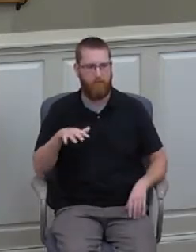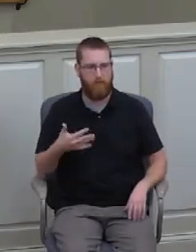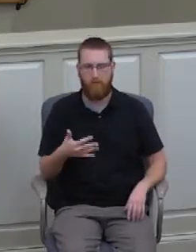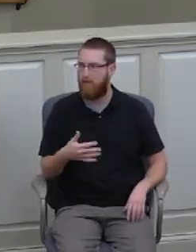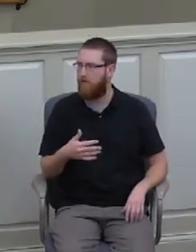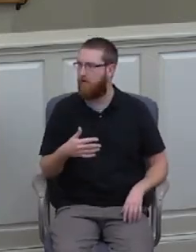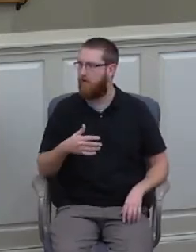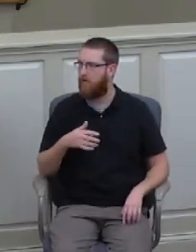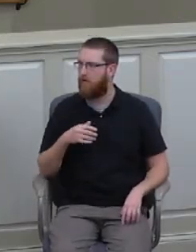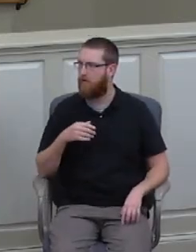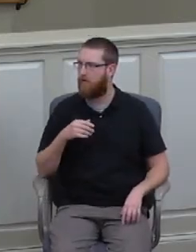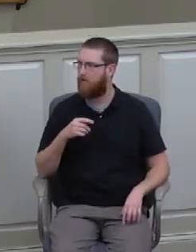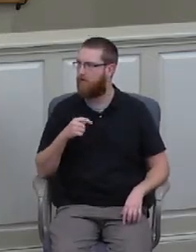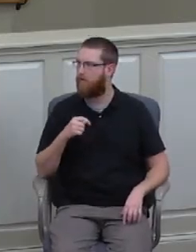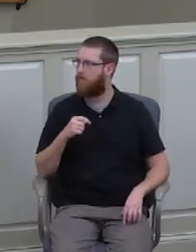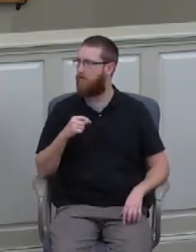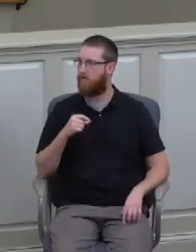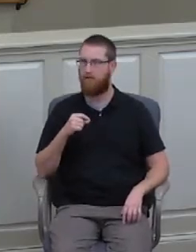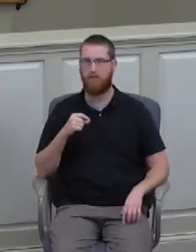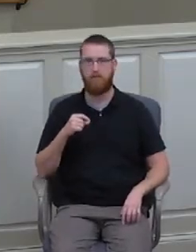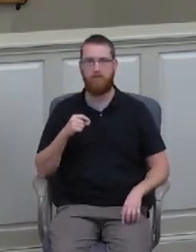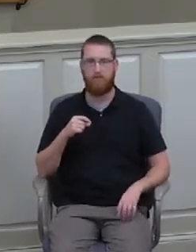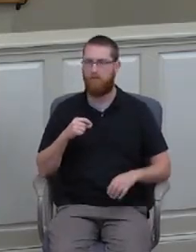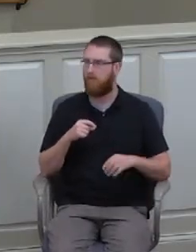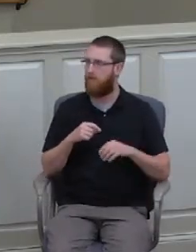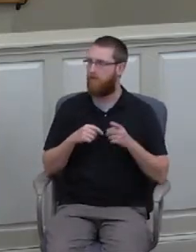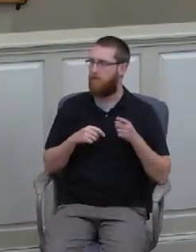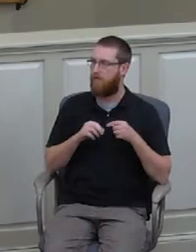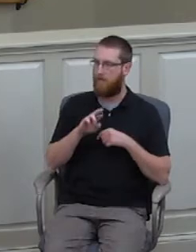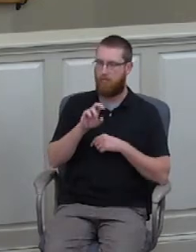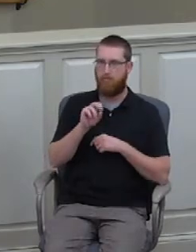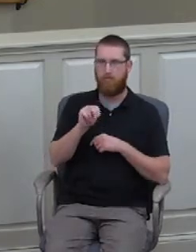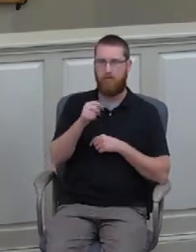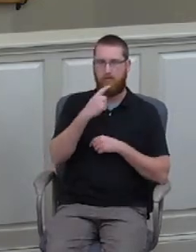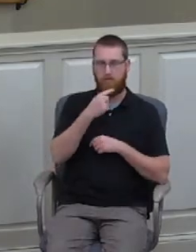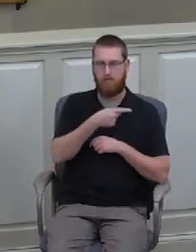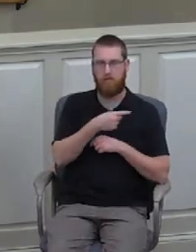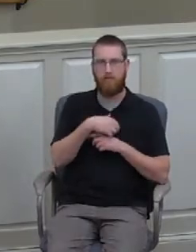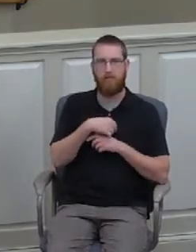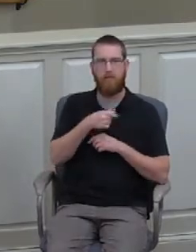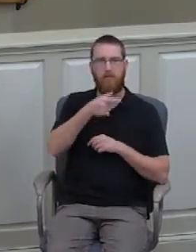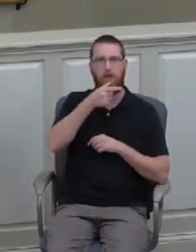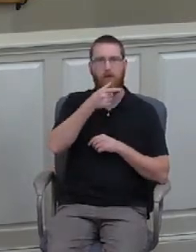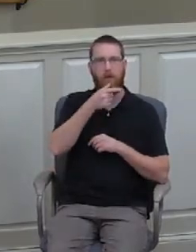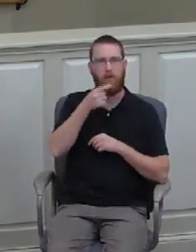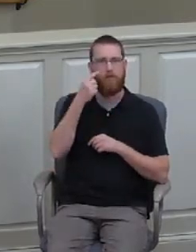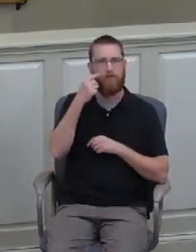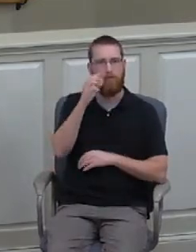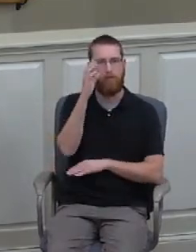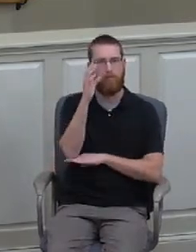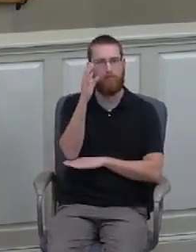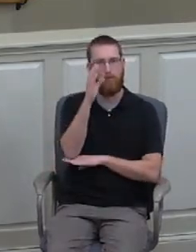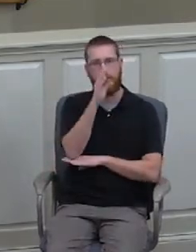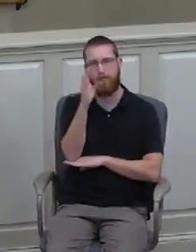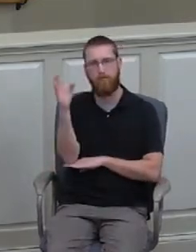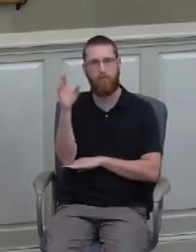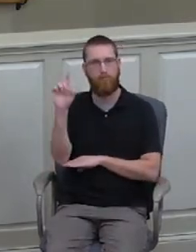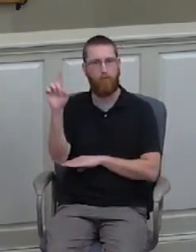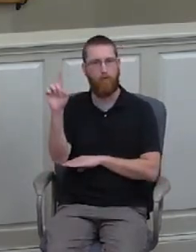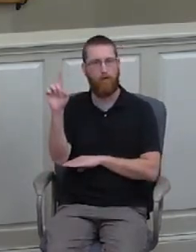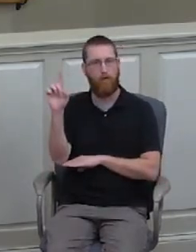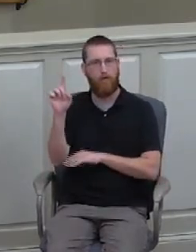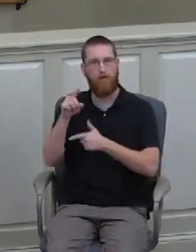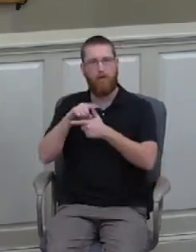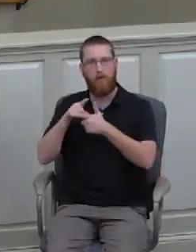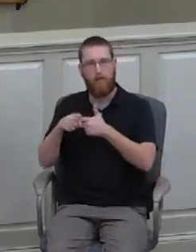yeah. No, it's not. That's a full day. The from schedule. 12:30 on. The schedule is a luncheon from about 12 to about 1, and